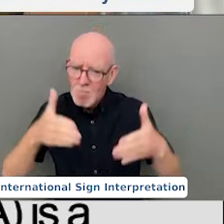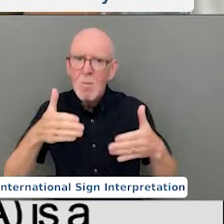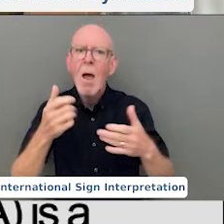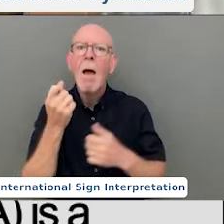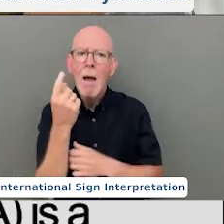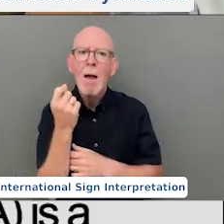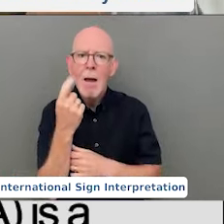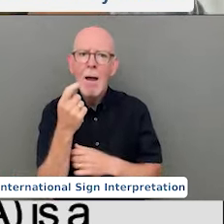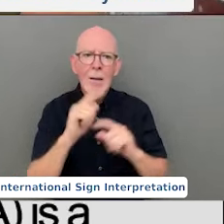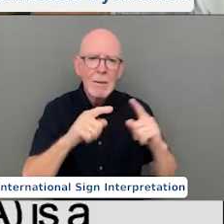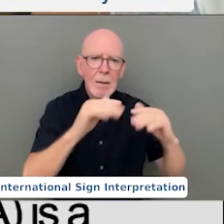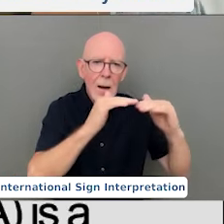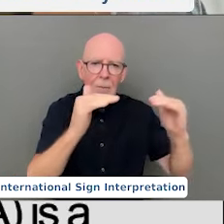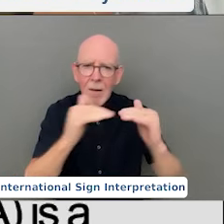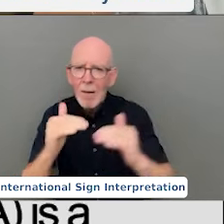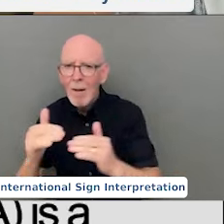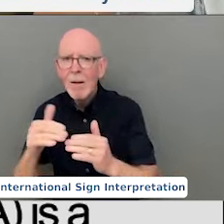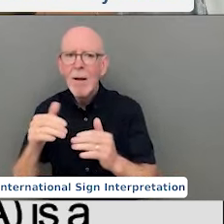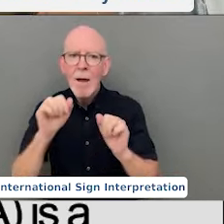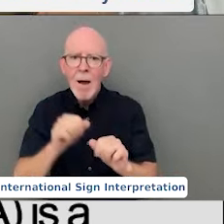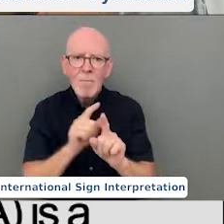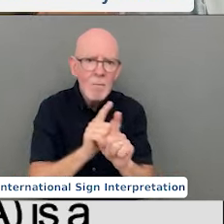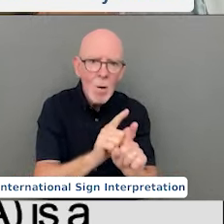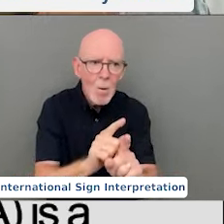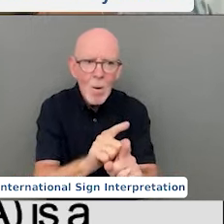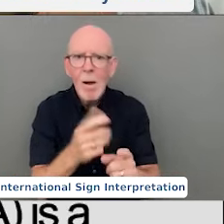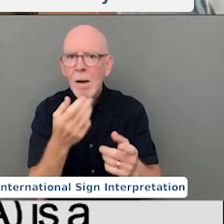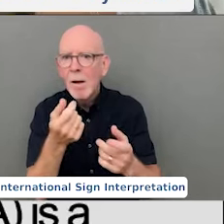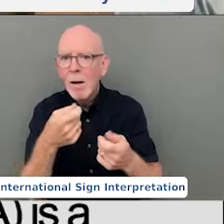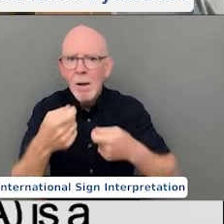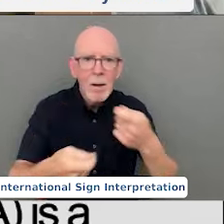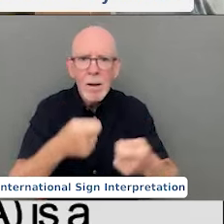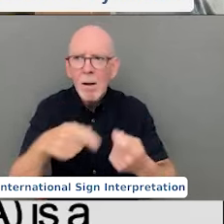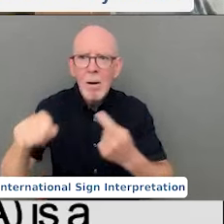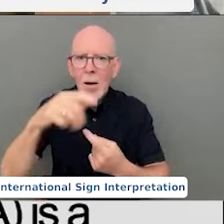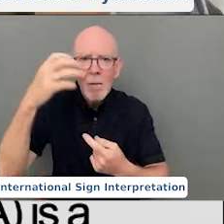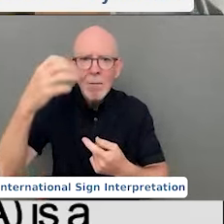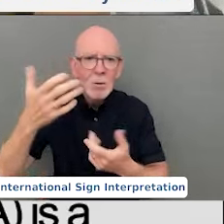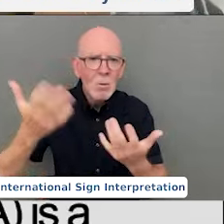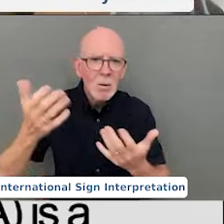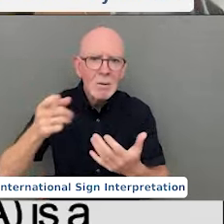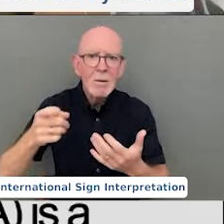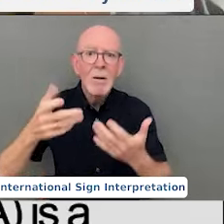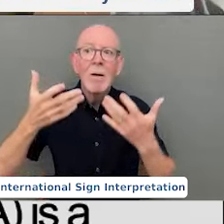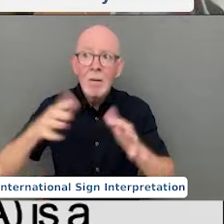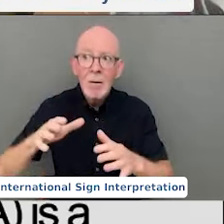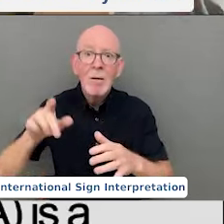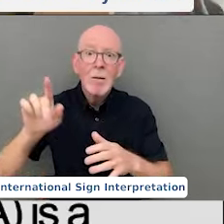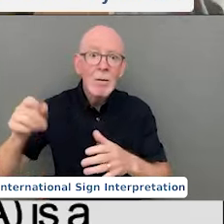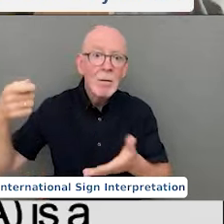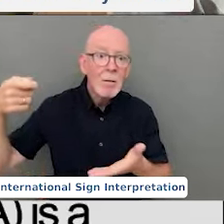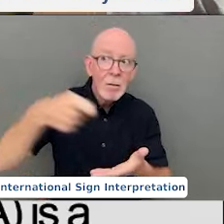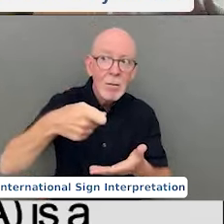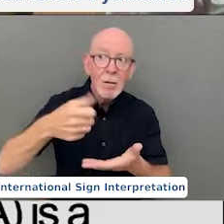financing for this integrated package across sectors? Now, the first thing is really highlighting there's need for greater focus